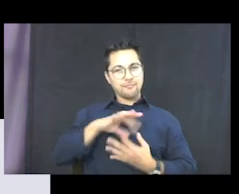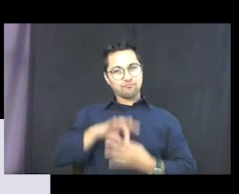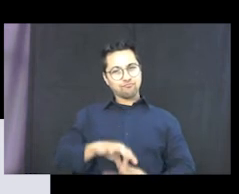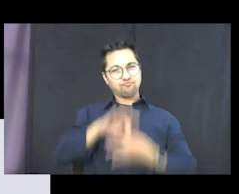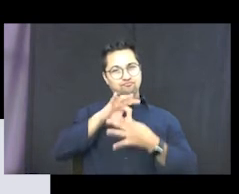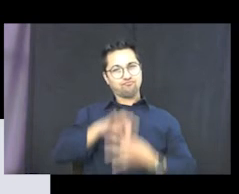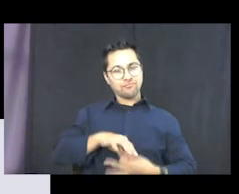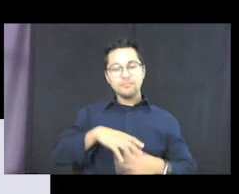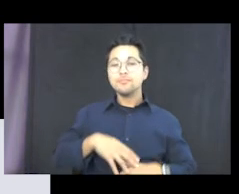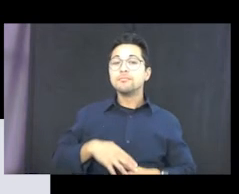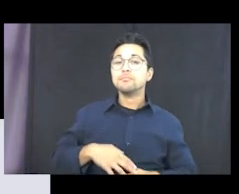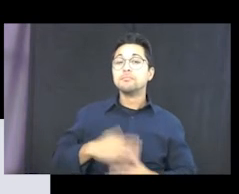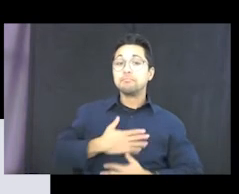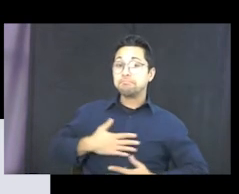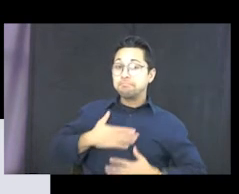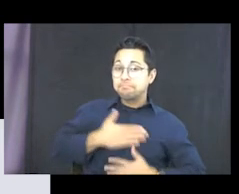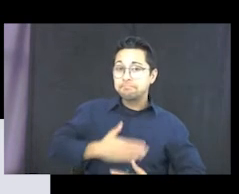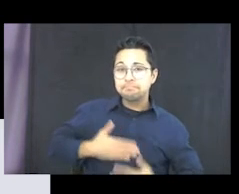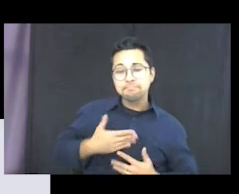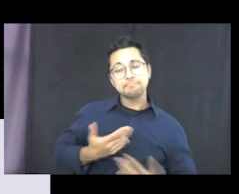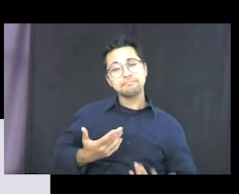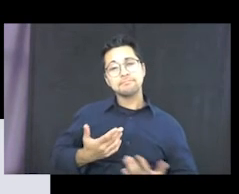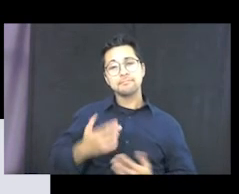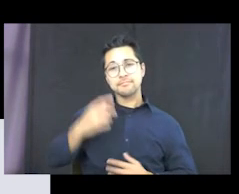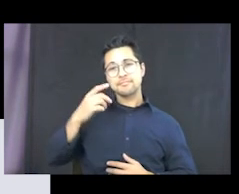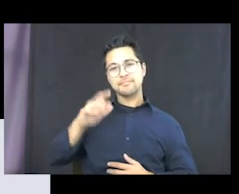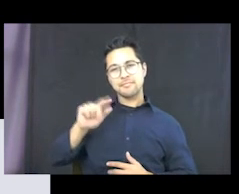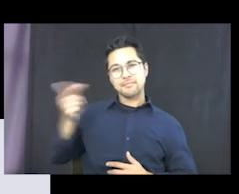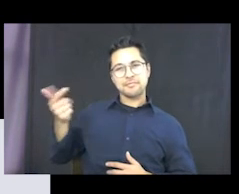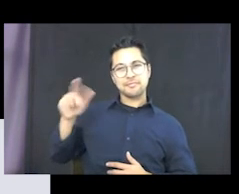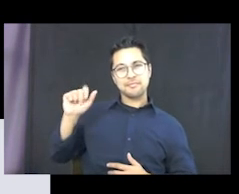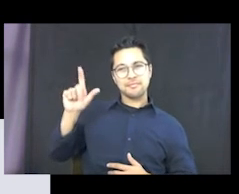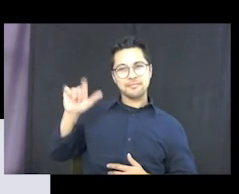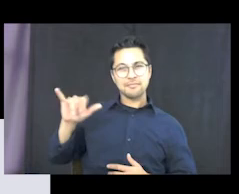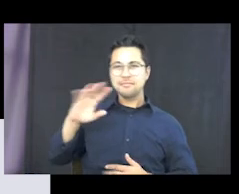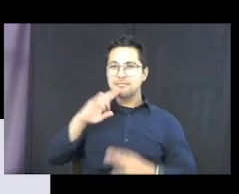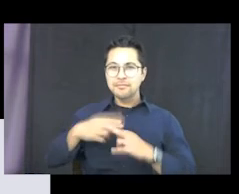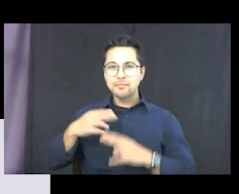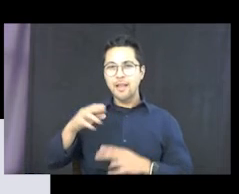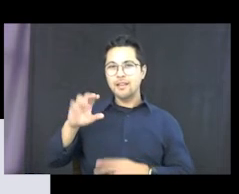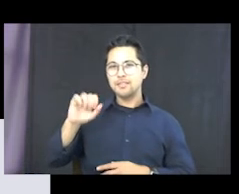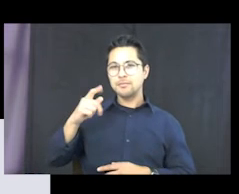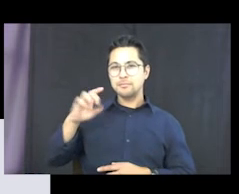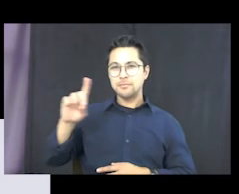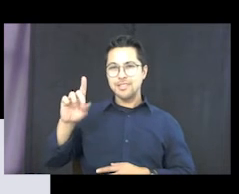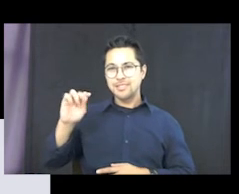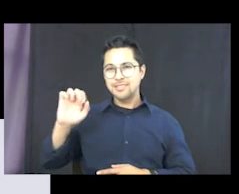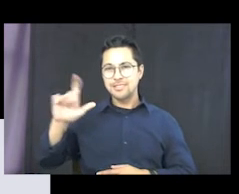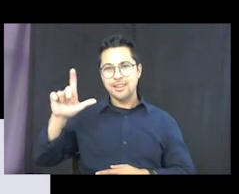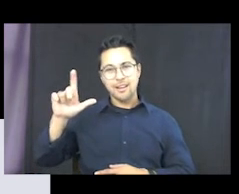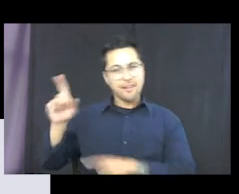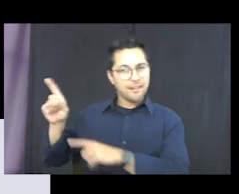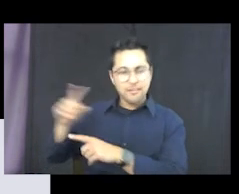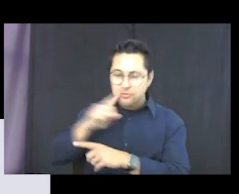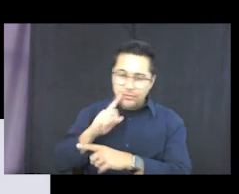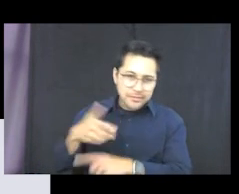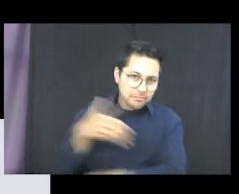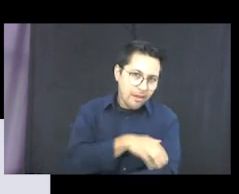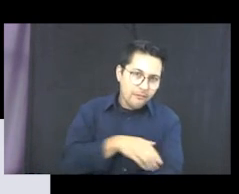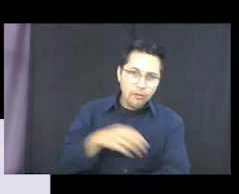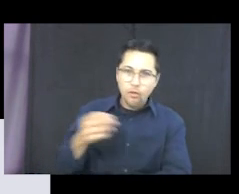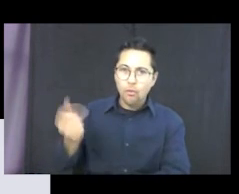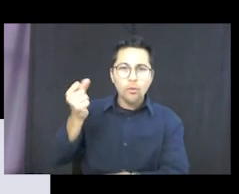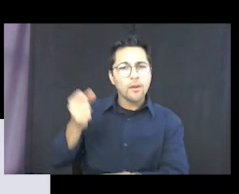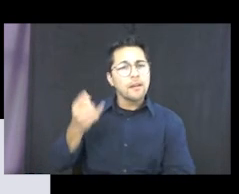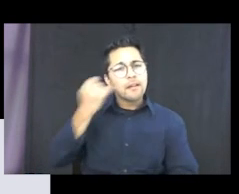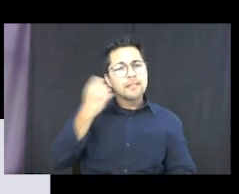Leisure, I'm going to let Allie tell you more about that speed dial widget because it's so powerful and quick if we